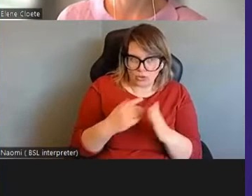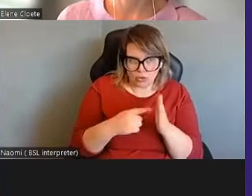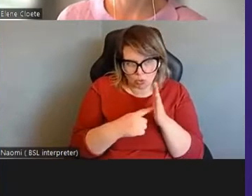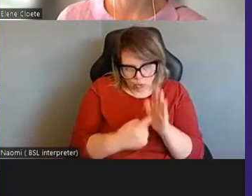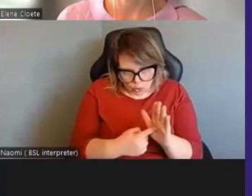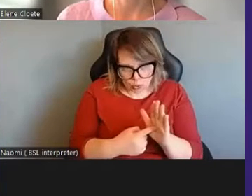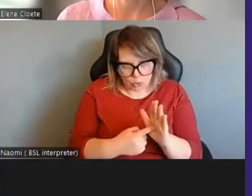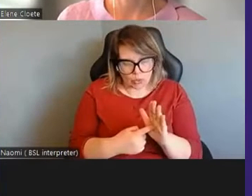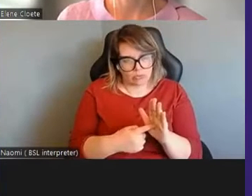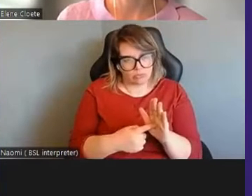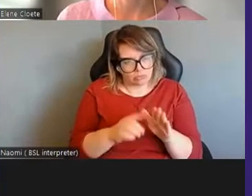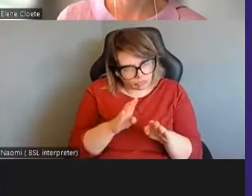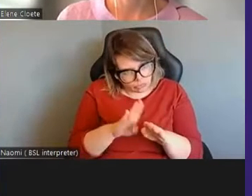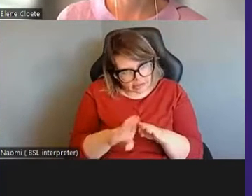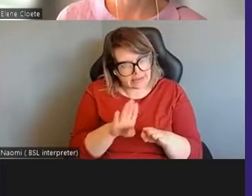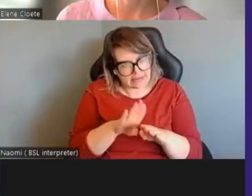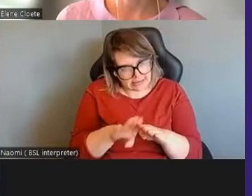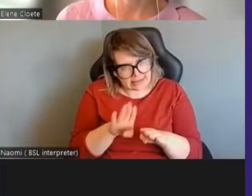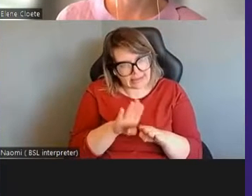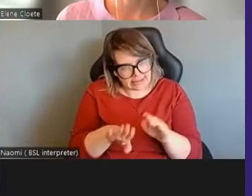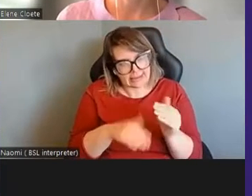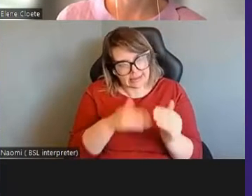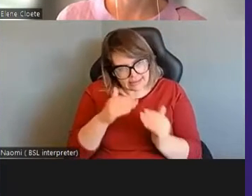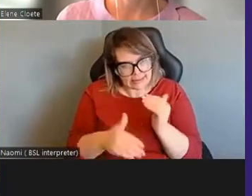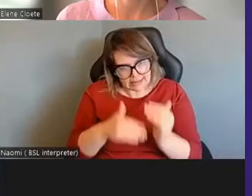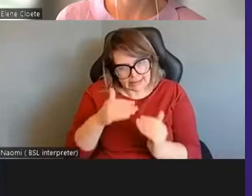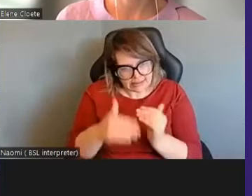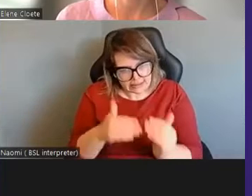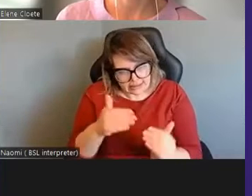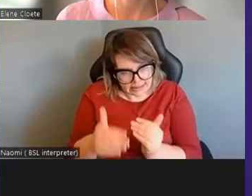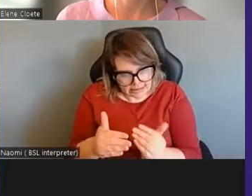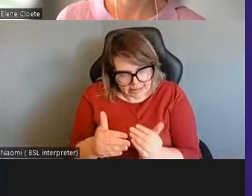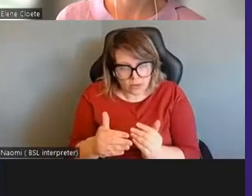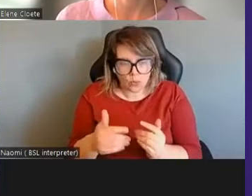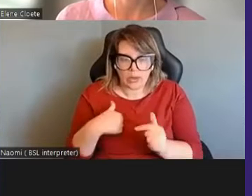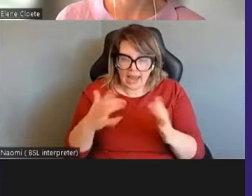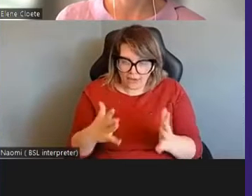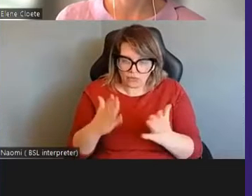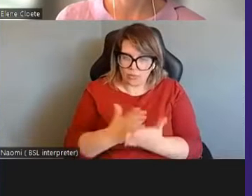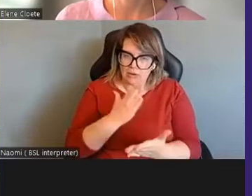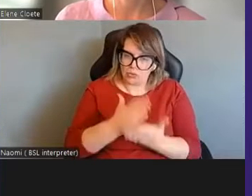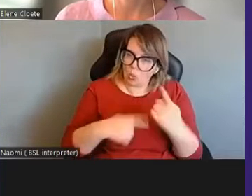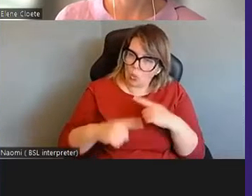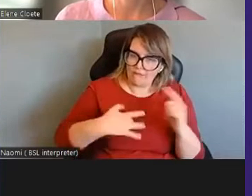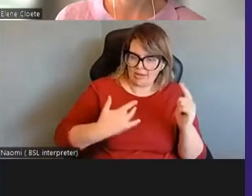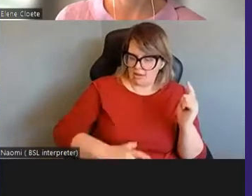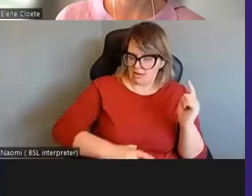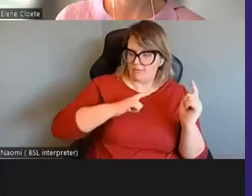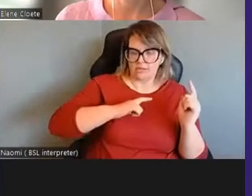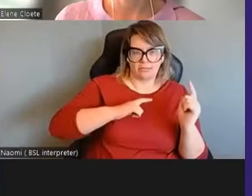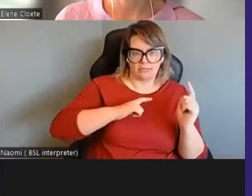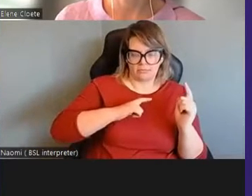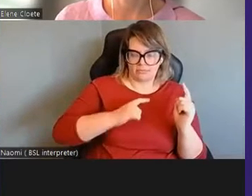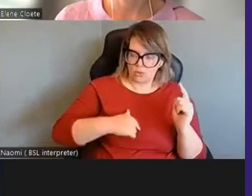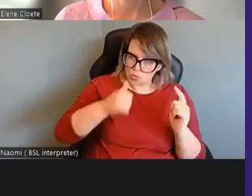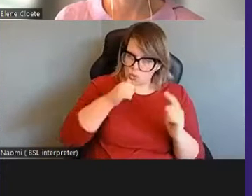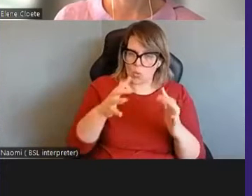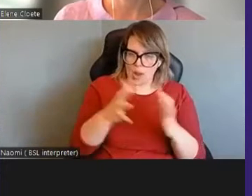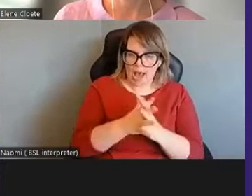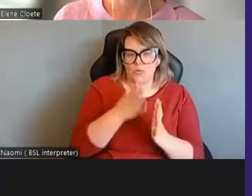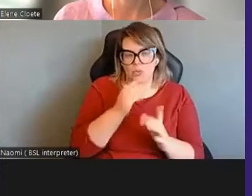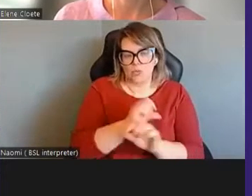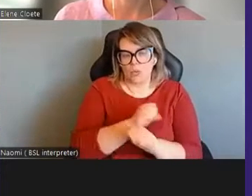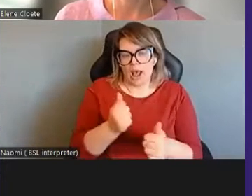And community members who will collect data must feel super comfortable with the tools they are using